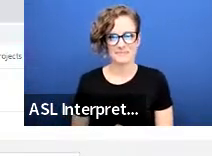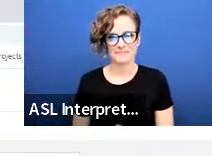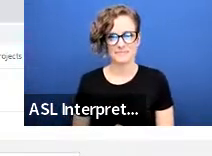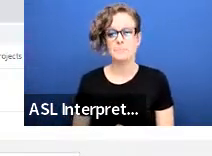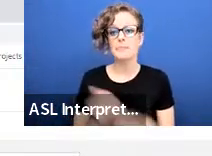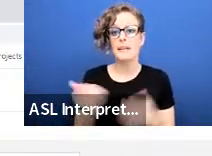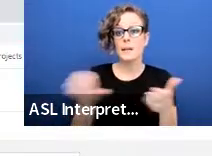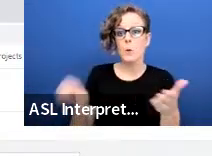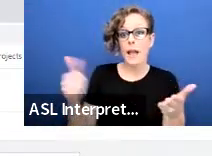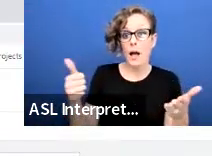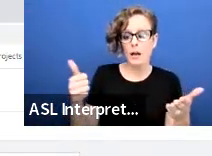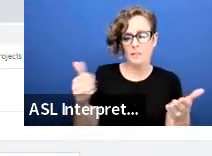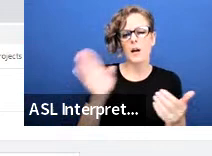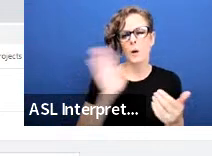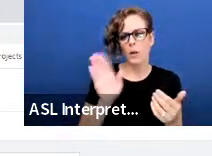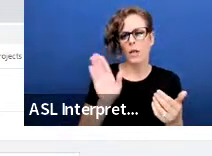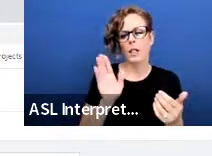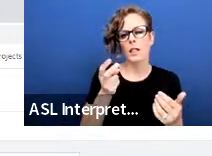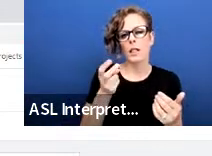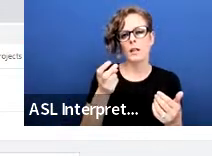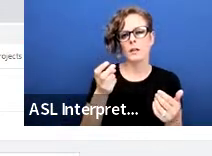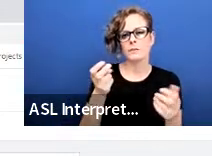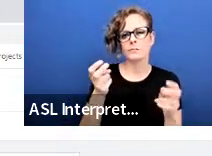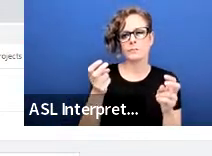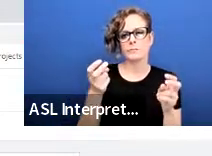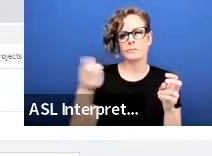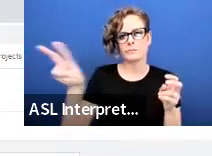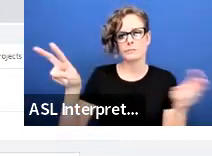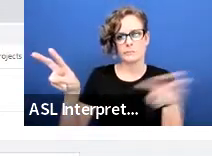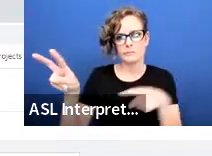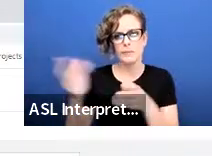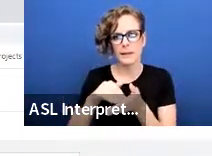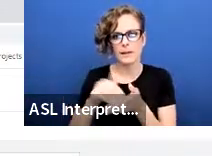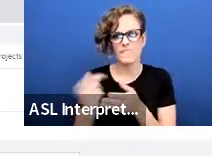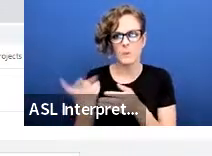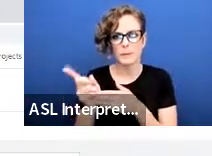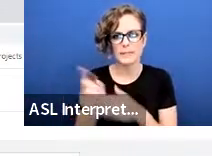Anybody else? We're probably going to transition here in a couple of minutes.